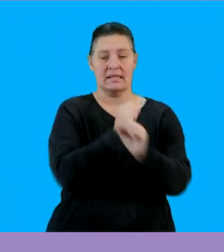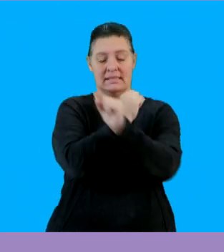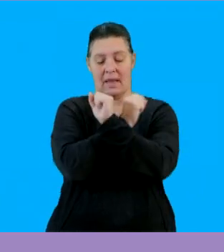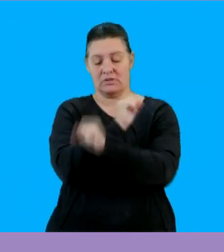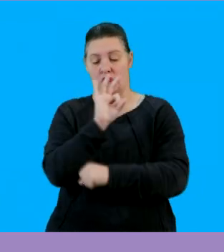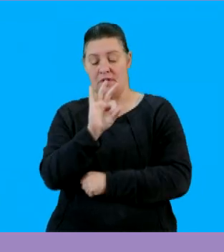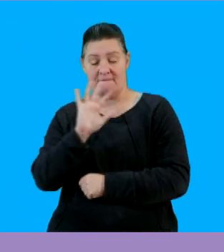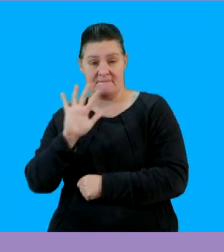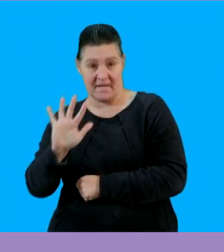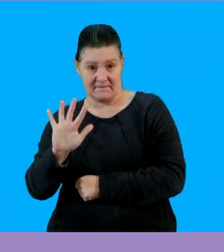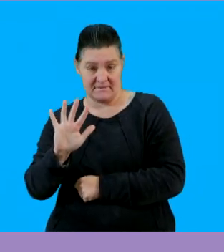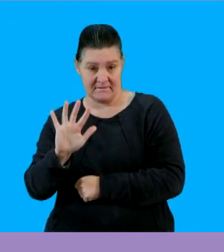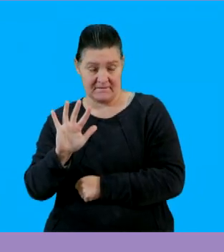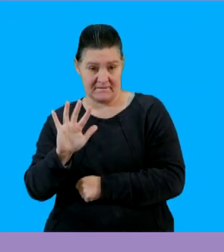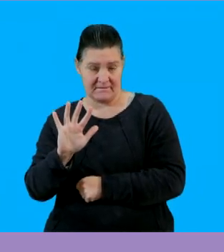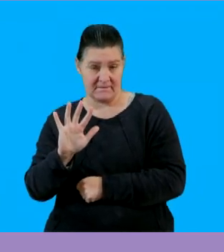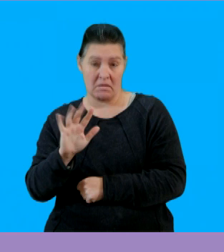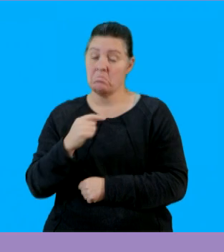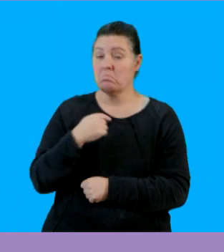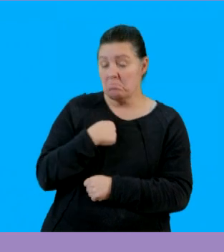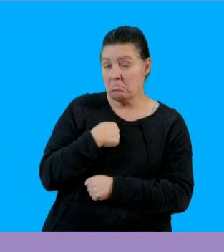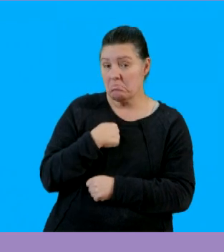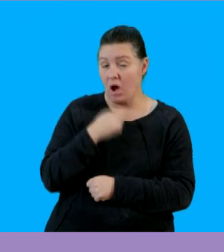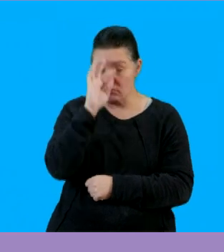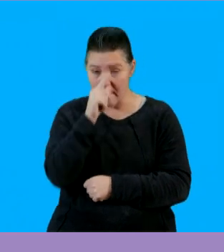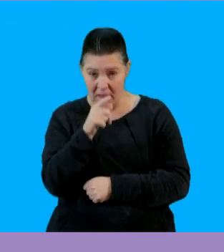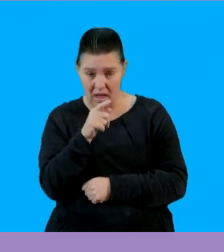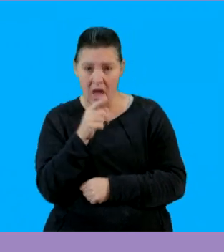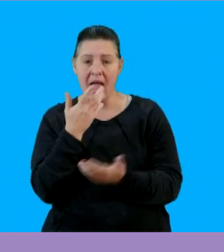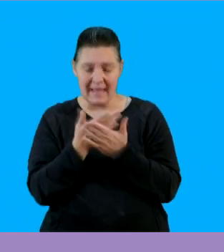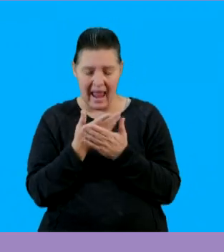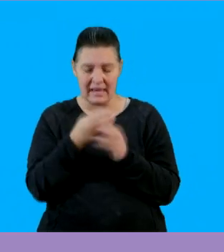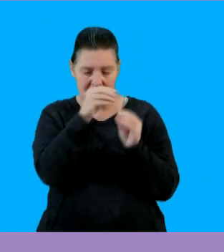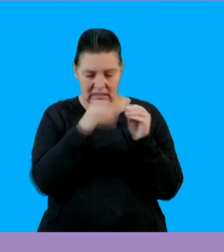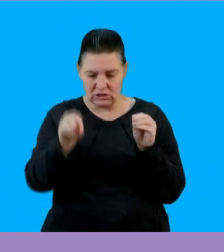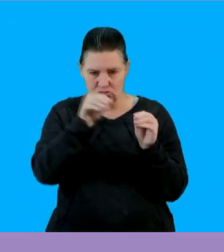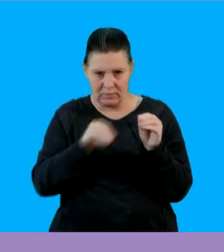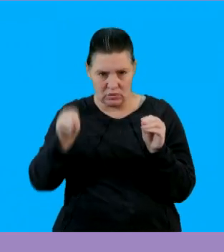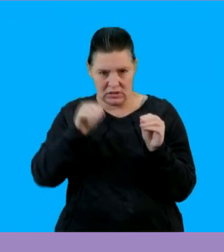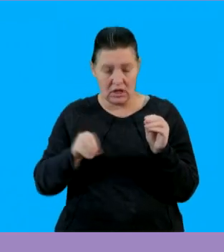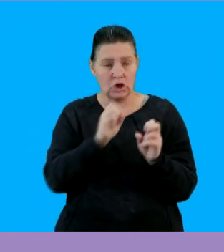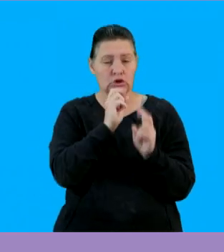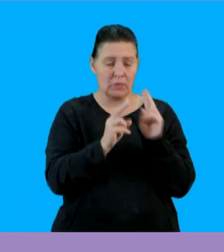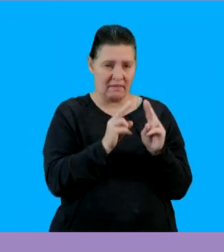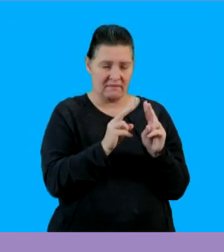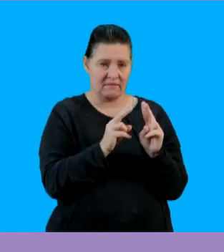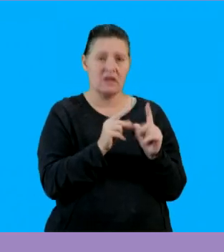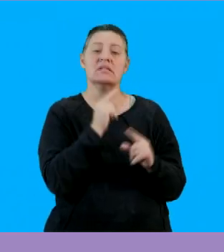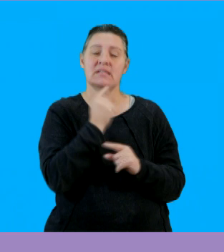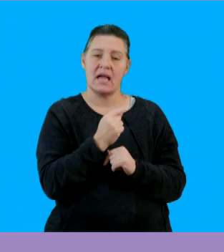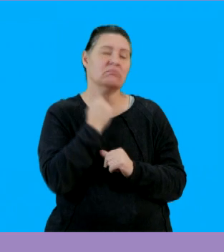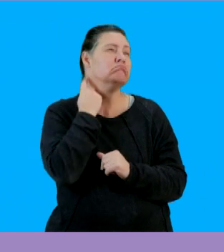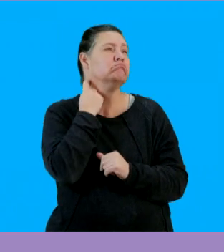by 35, now I can, remember, now distribute that 12